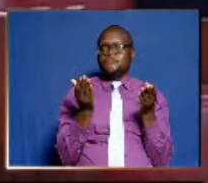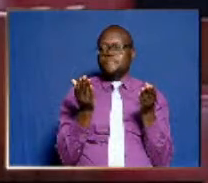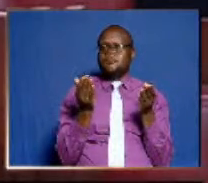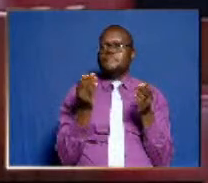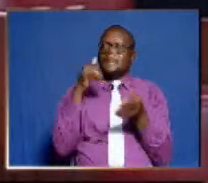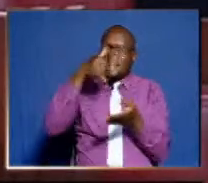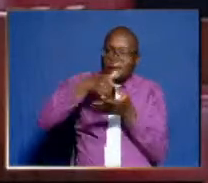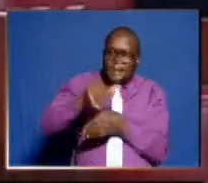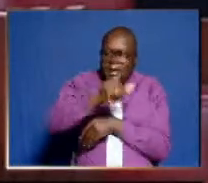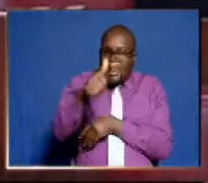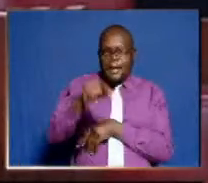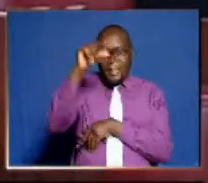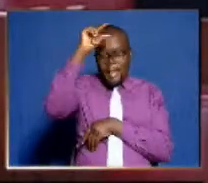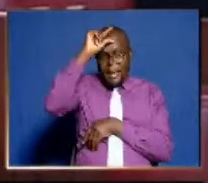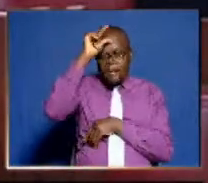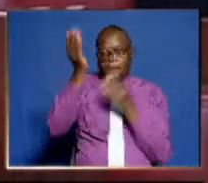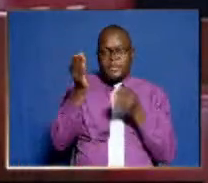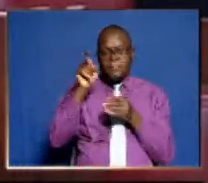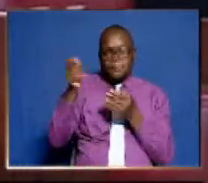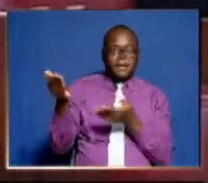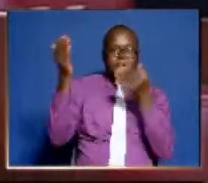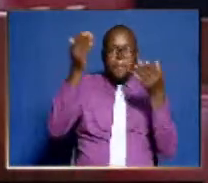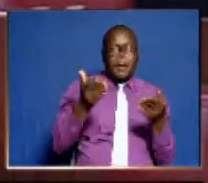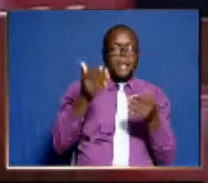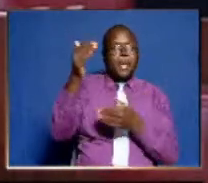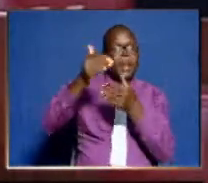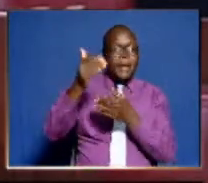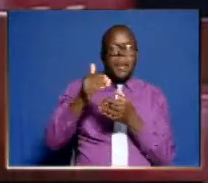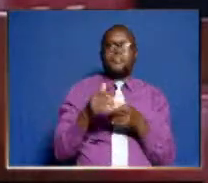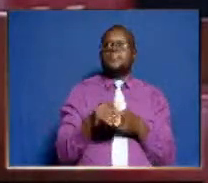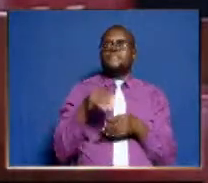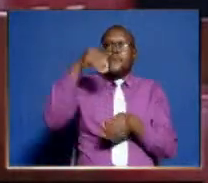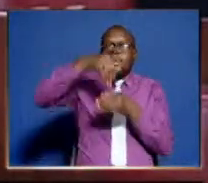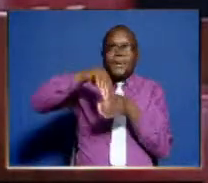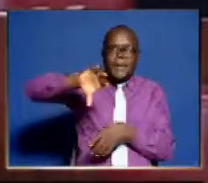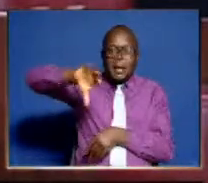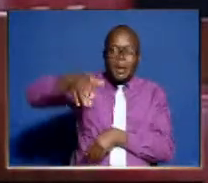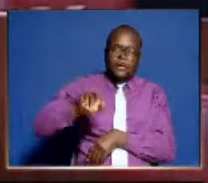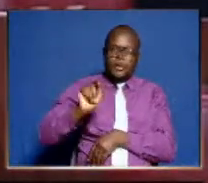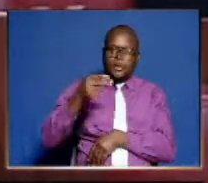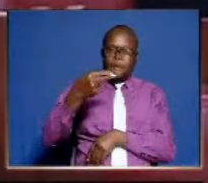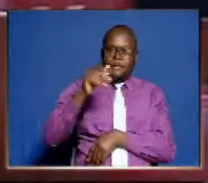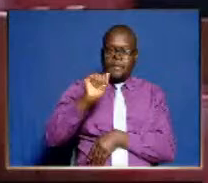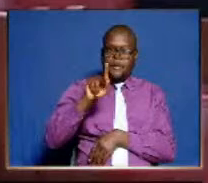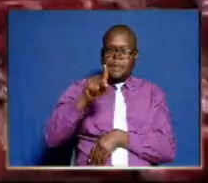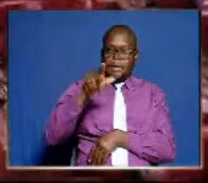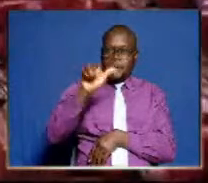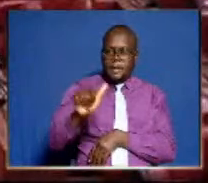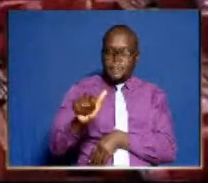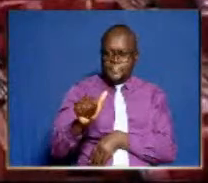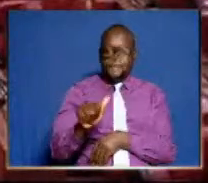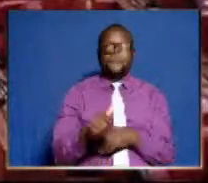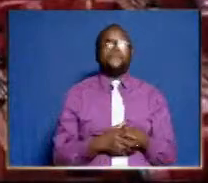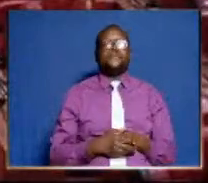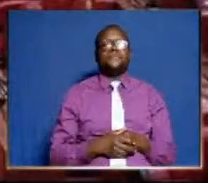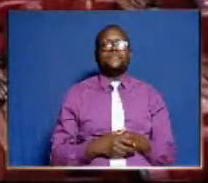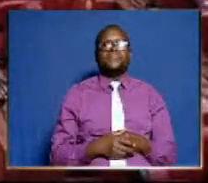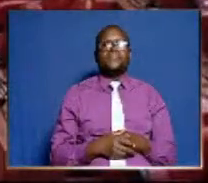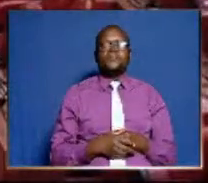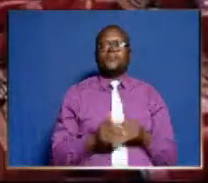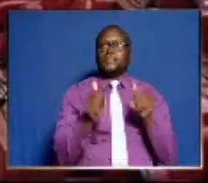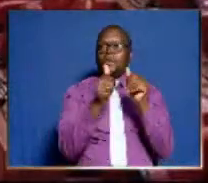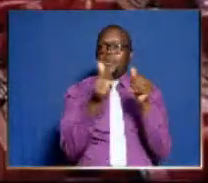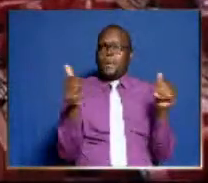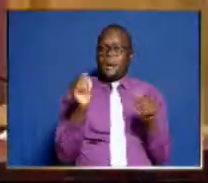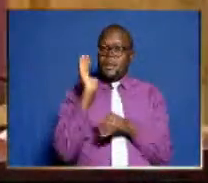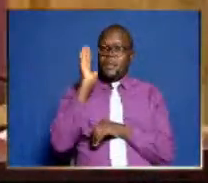alongside other government services will be made within the Rakanidi County? Thank you, Mr. Speaker. Very well. That